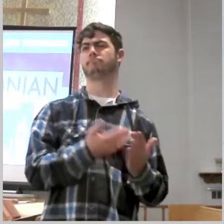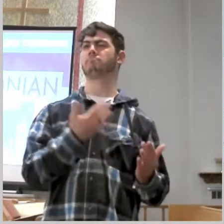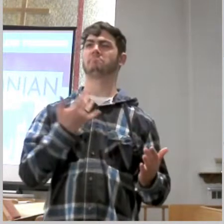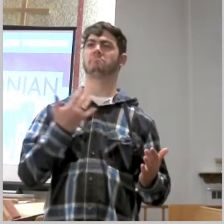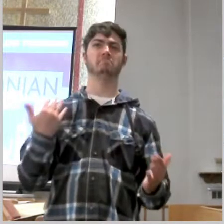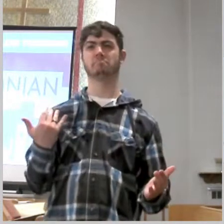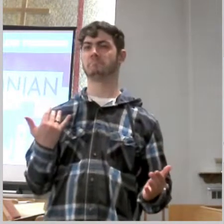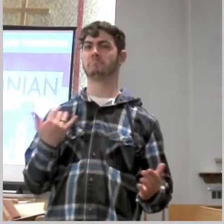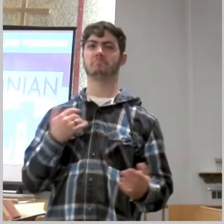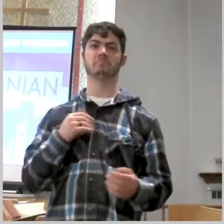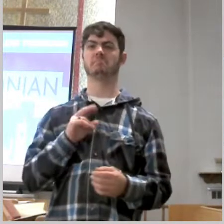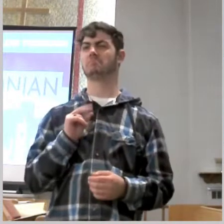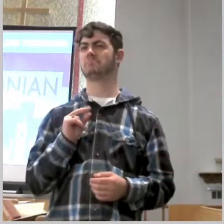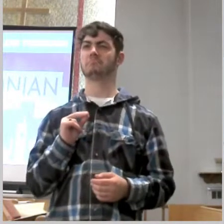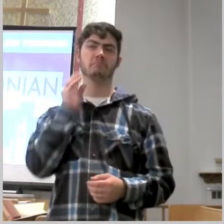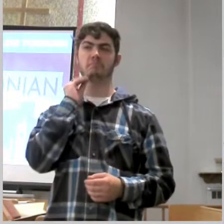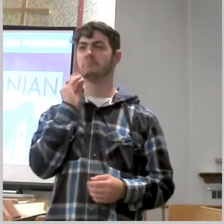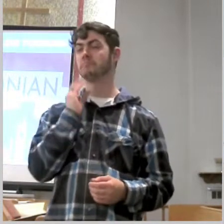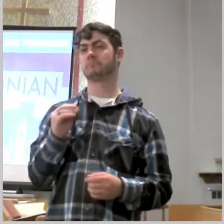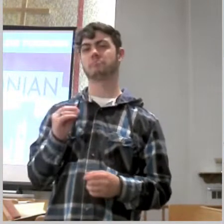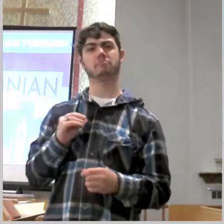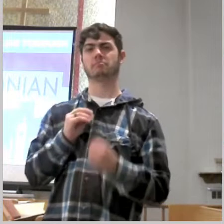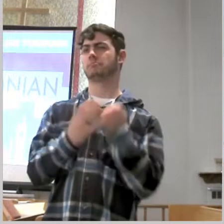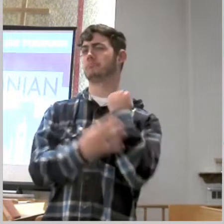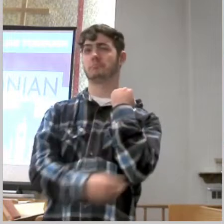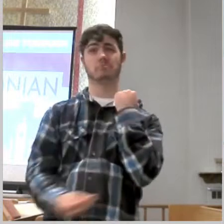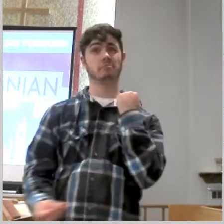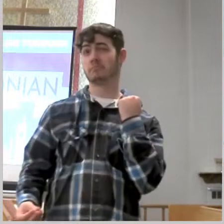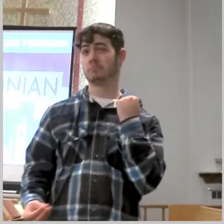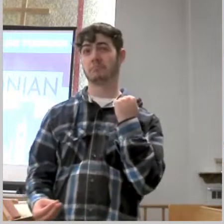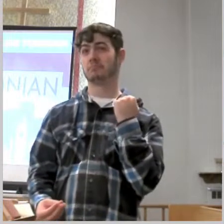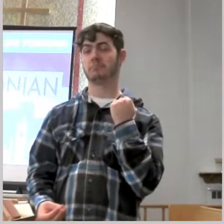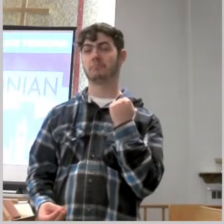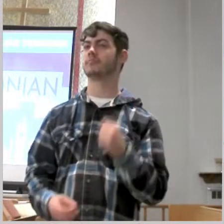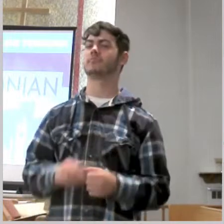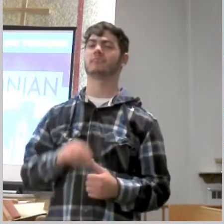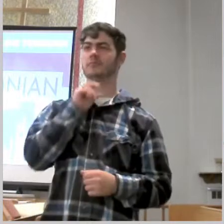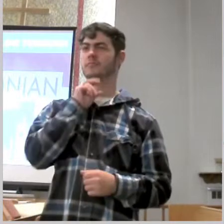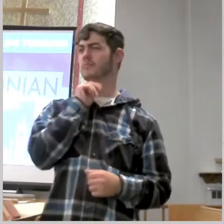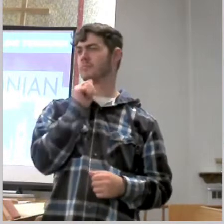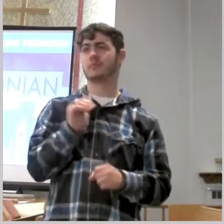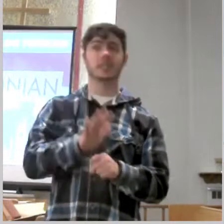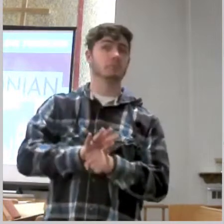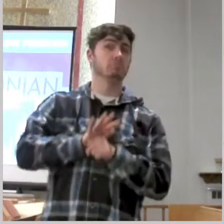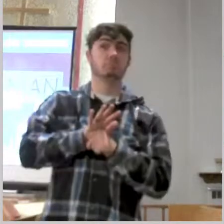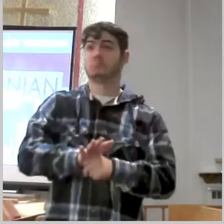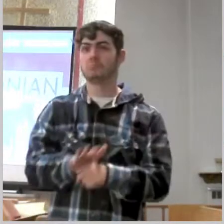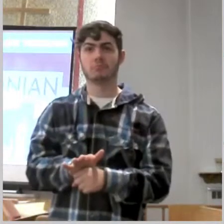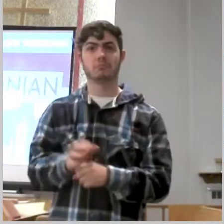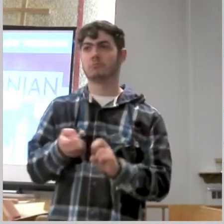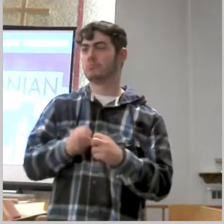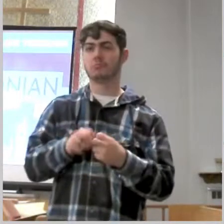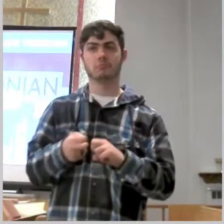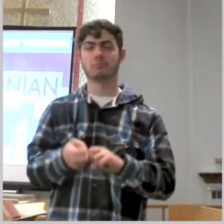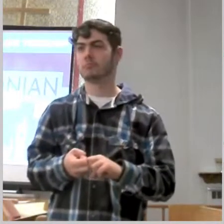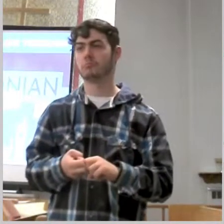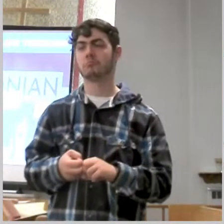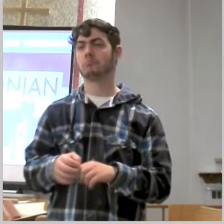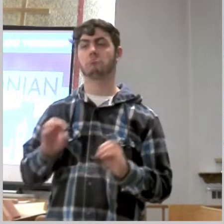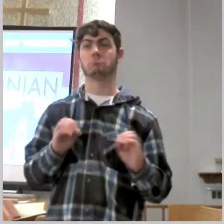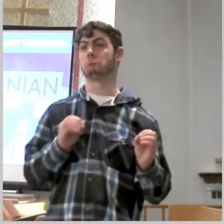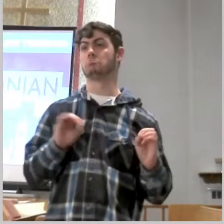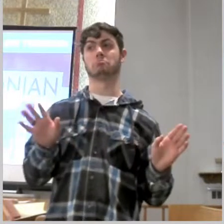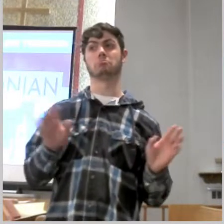affliction. They were not experiencing extreme poverty like the Macedonians were at that time.